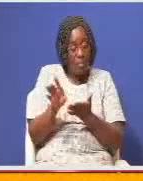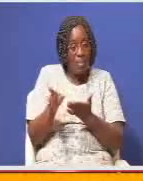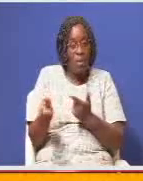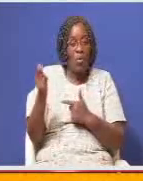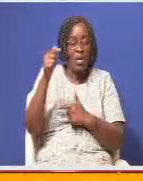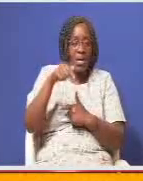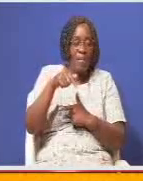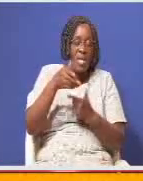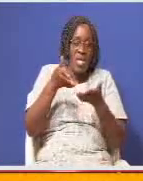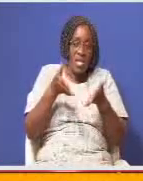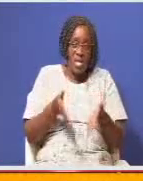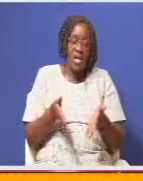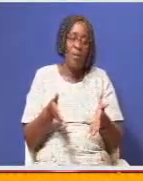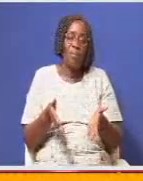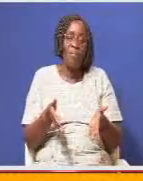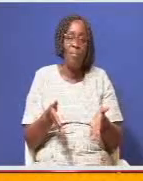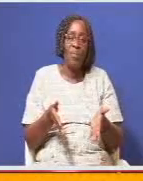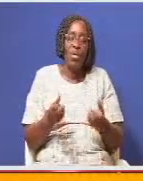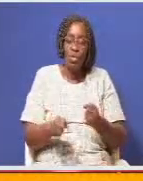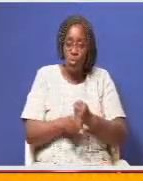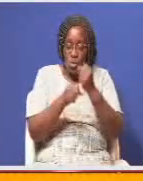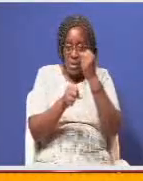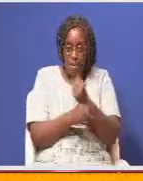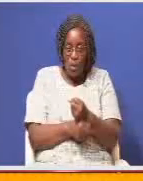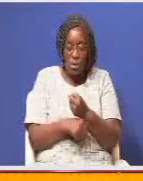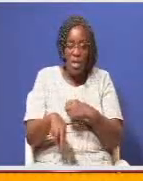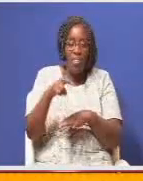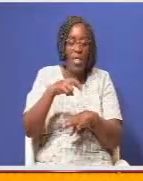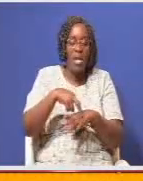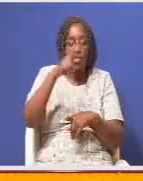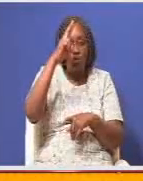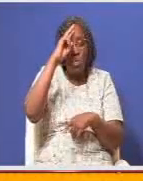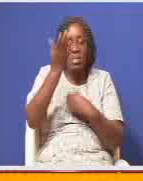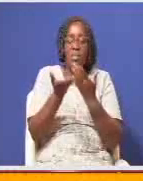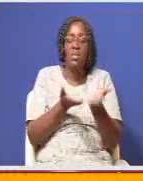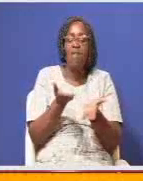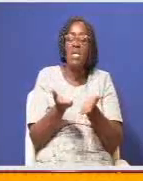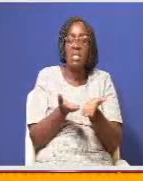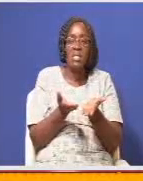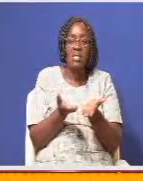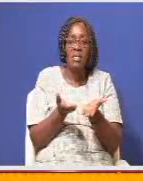theater to support the National Police Service